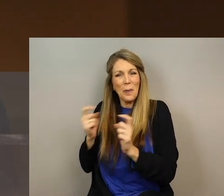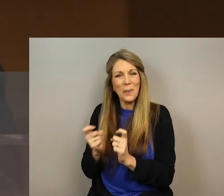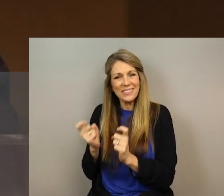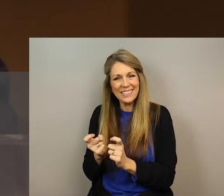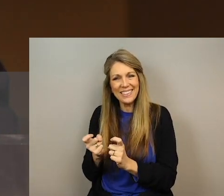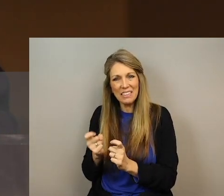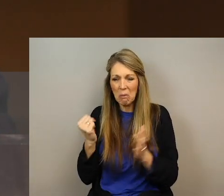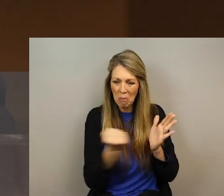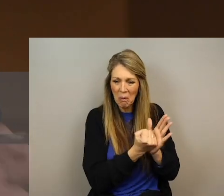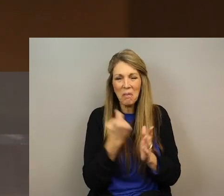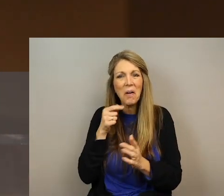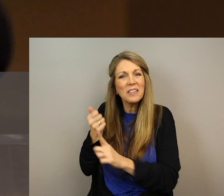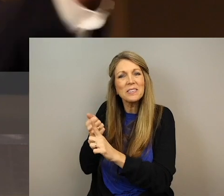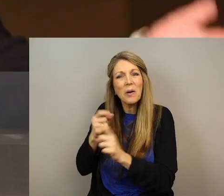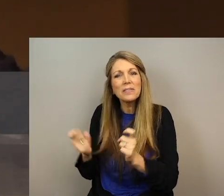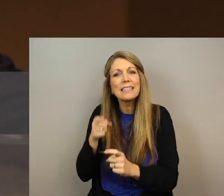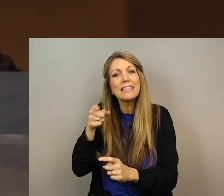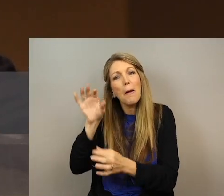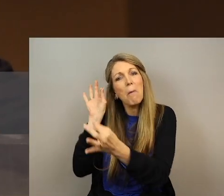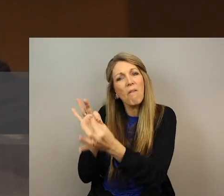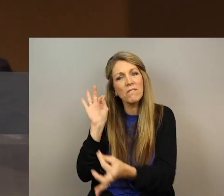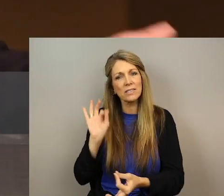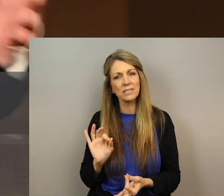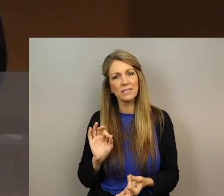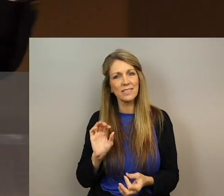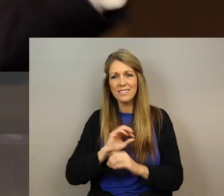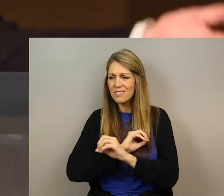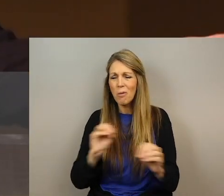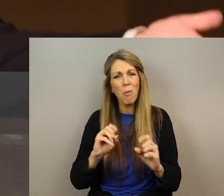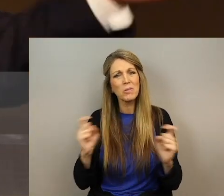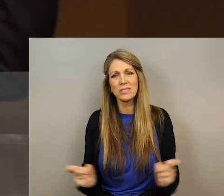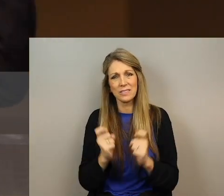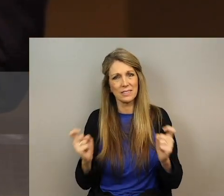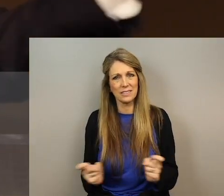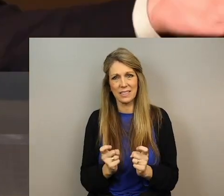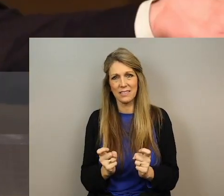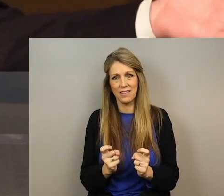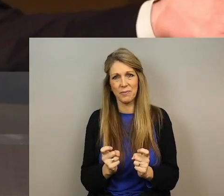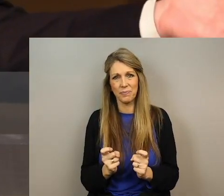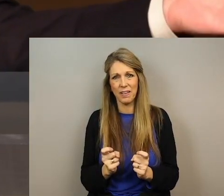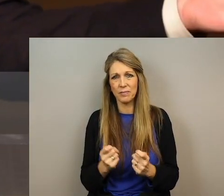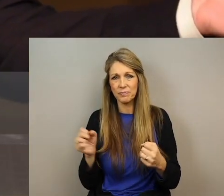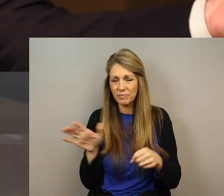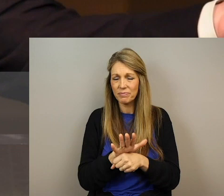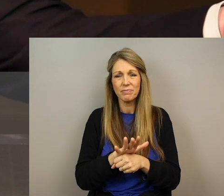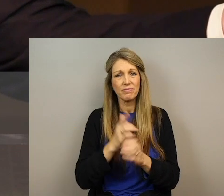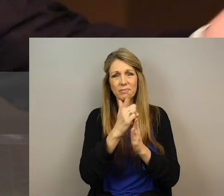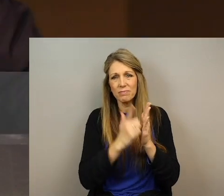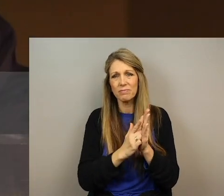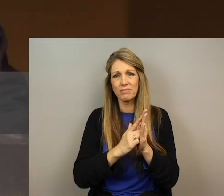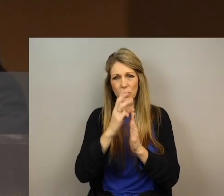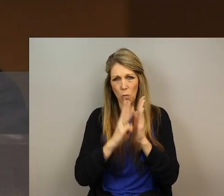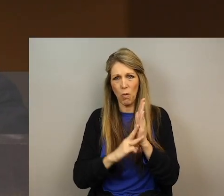wasn't crucified for his own sin. He didn't have any sin. He was perfect. He fully abided under the law and